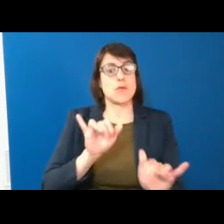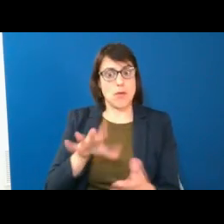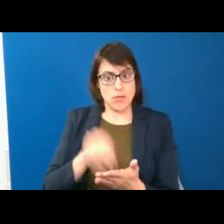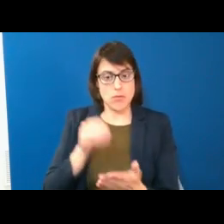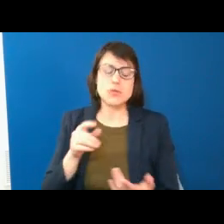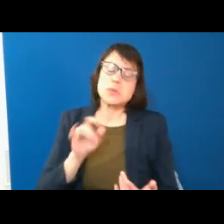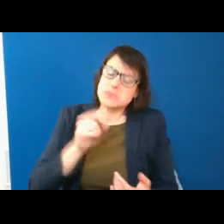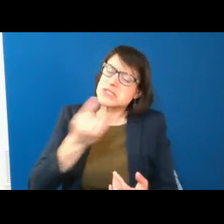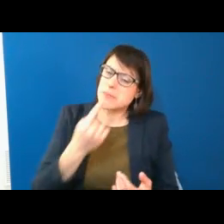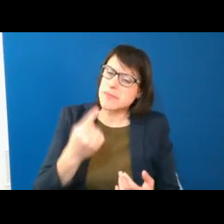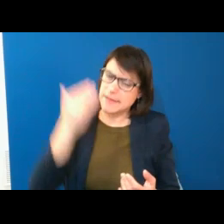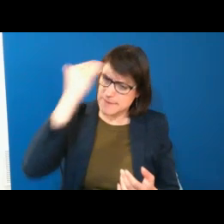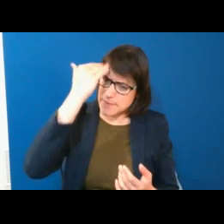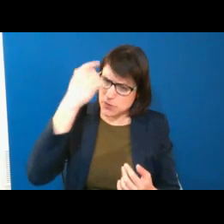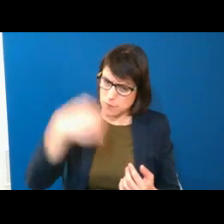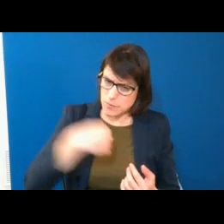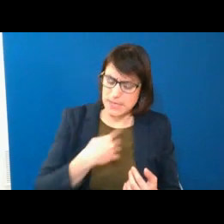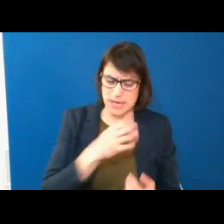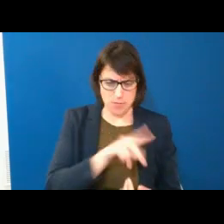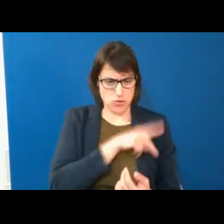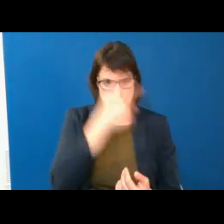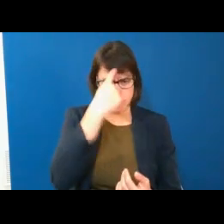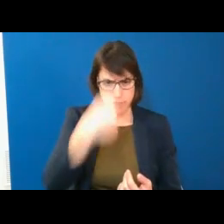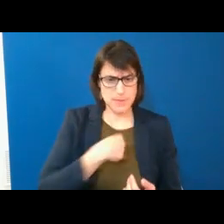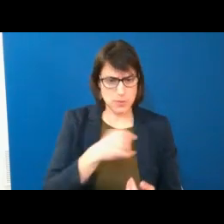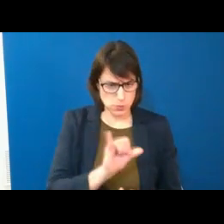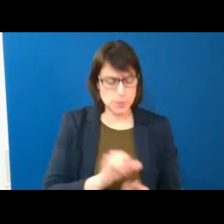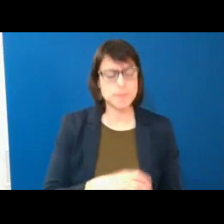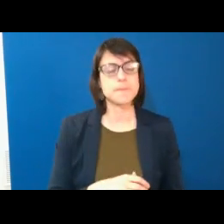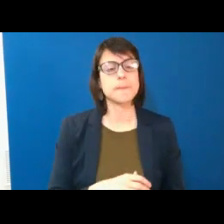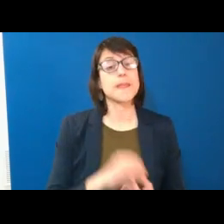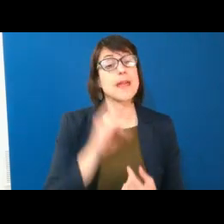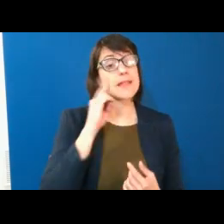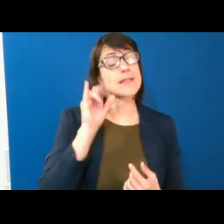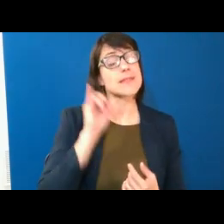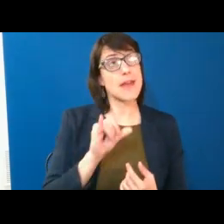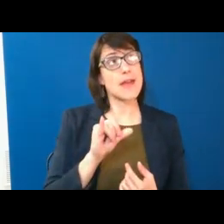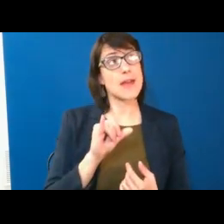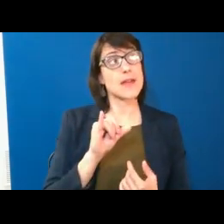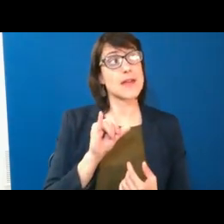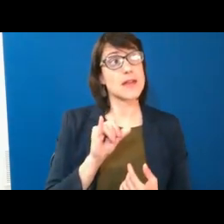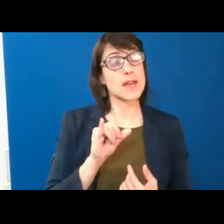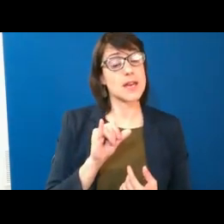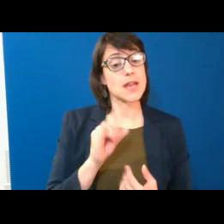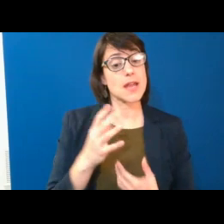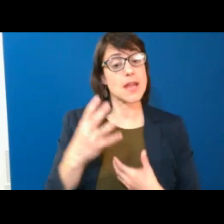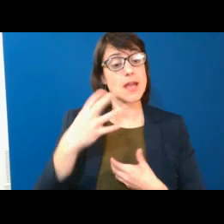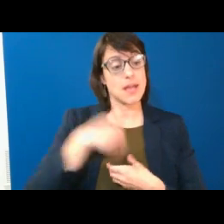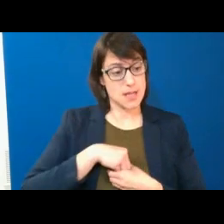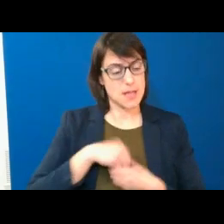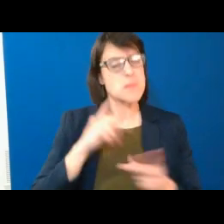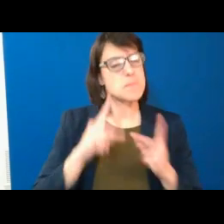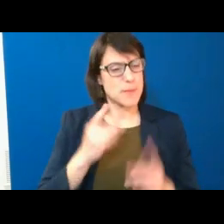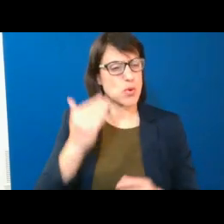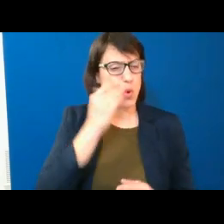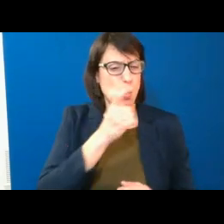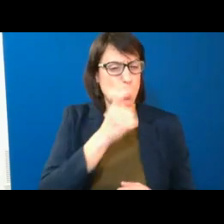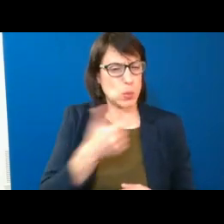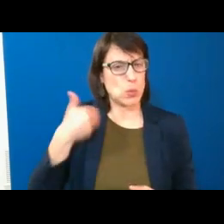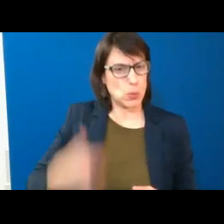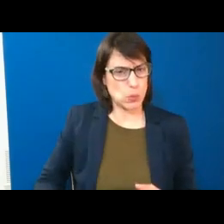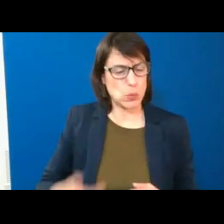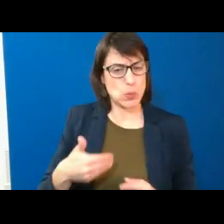very personal to me as well, and that I think comes to play. People know who you are, and that kind of comes to